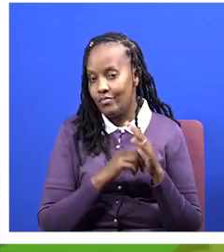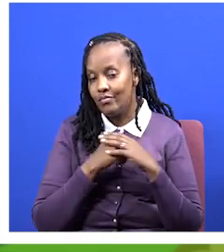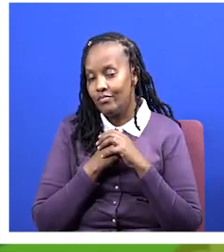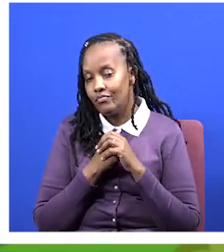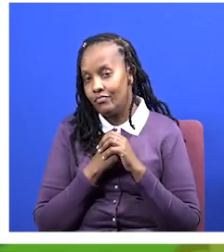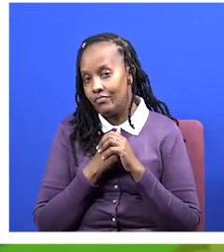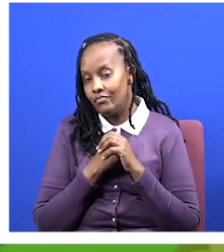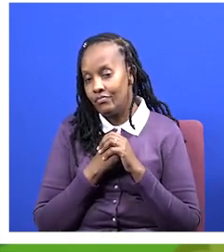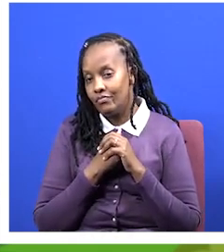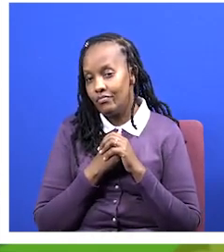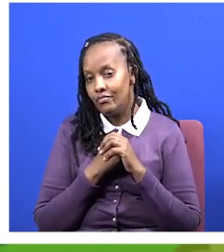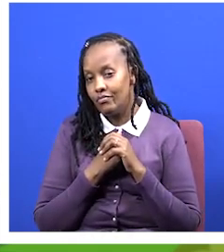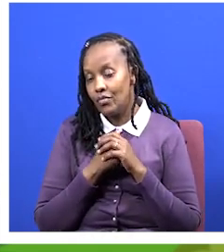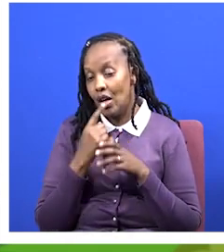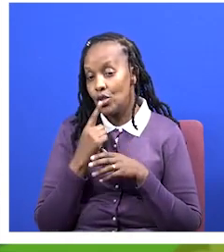is right.